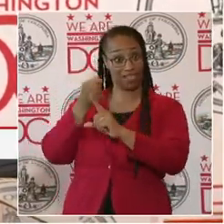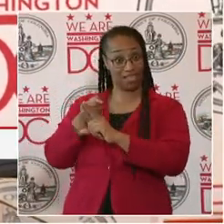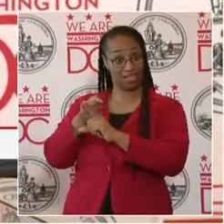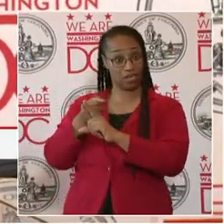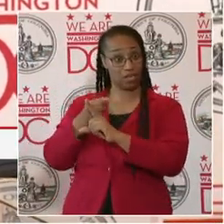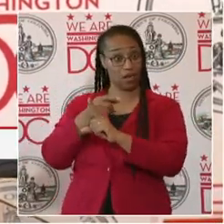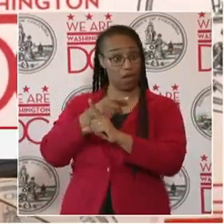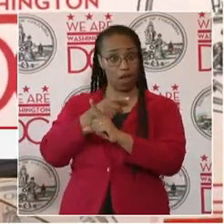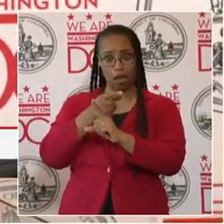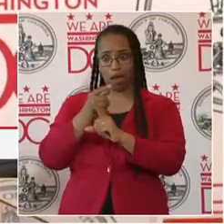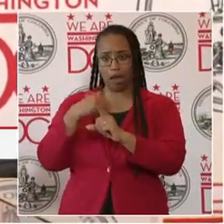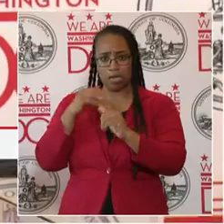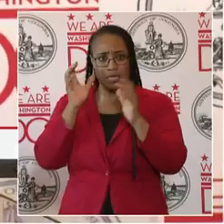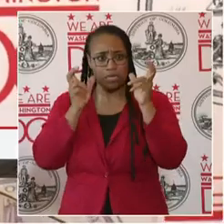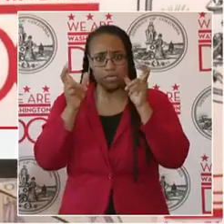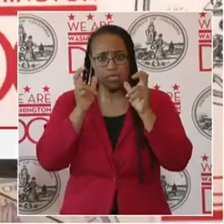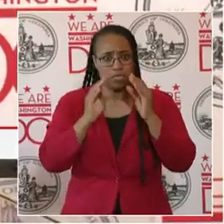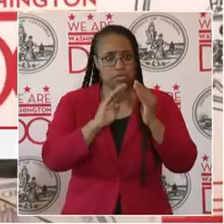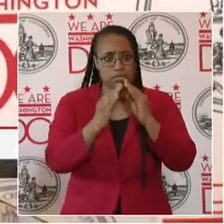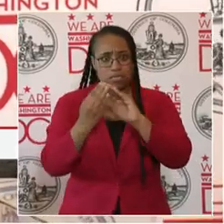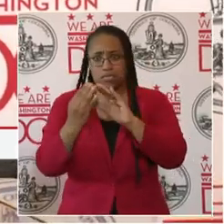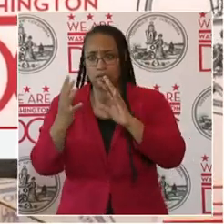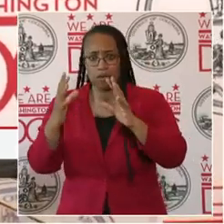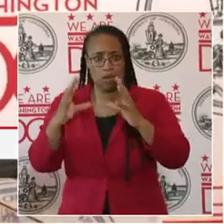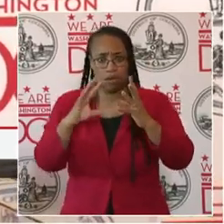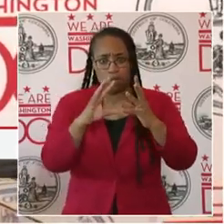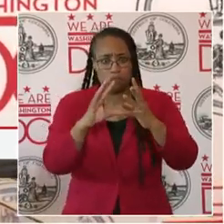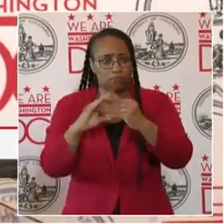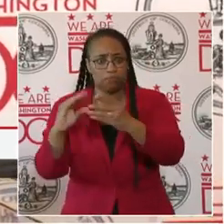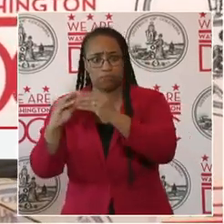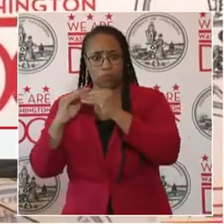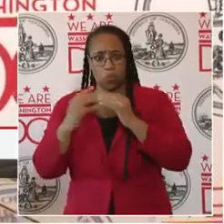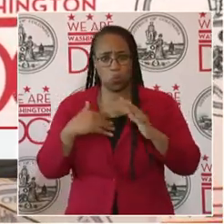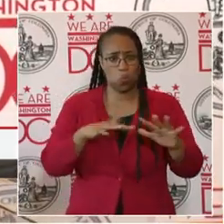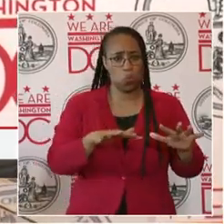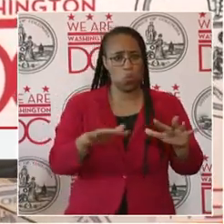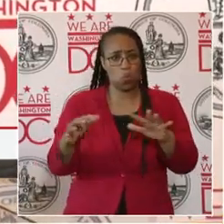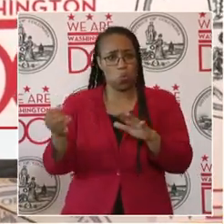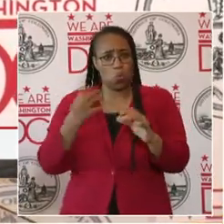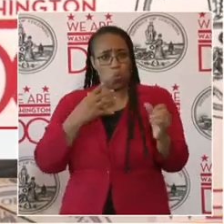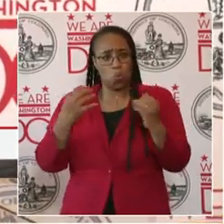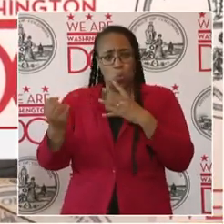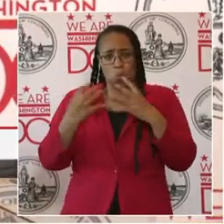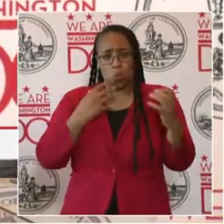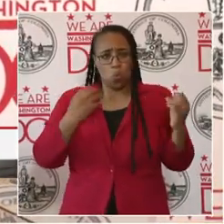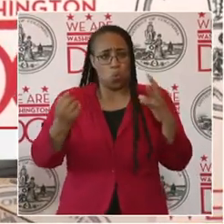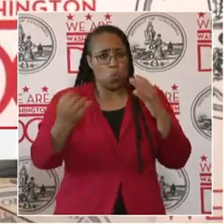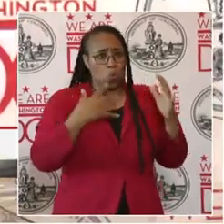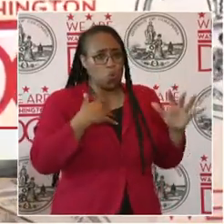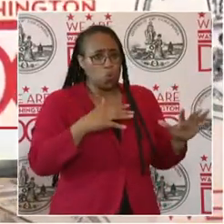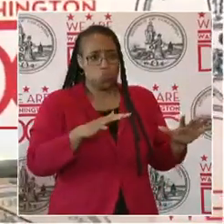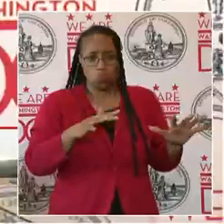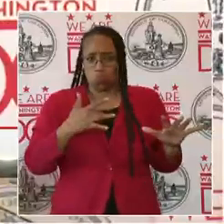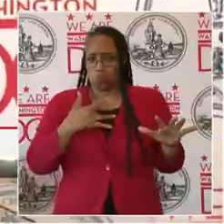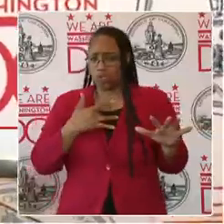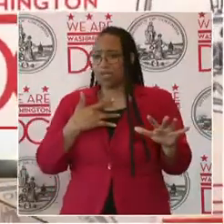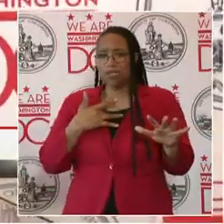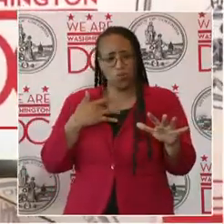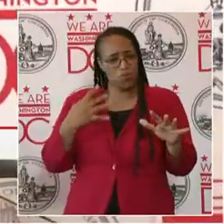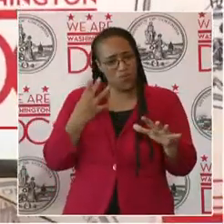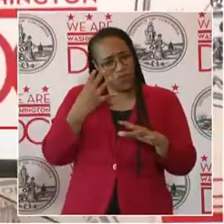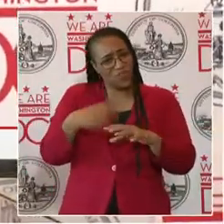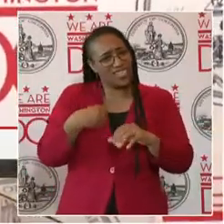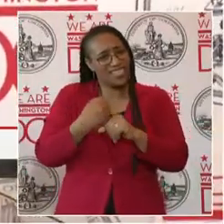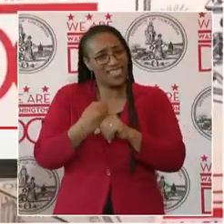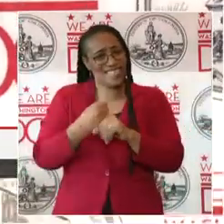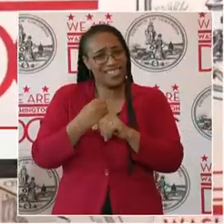hall meetings every day. I work in a multi-jurisdiction organization that's been around DC 45 years. 54 years now. I've